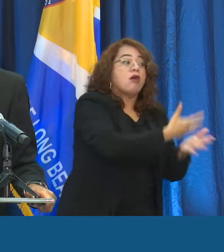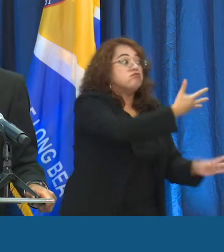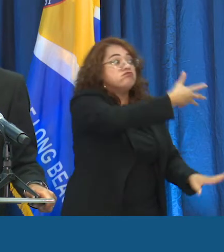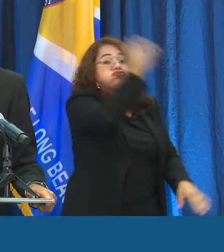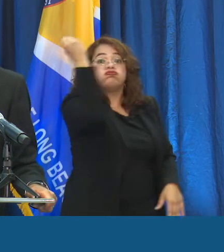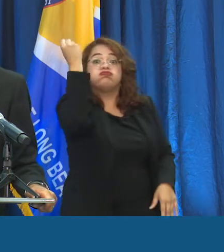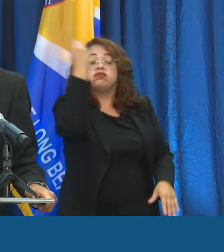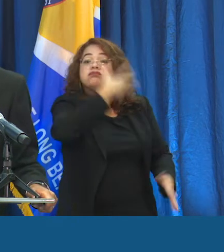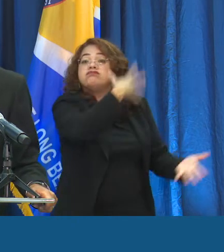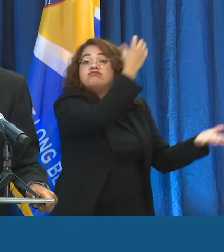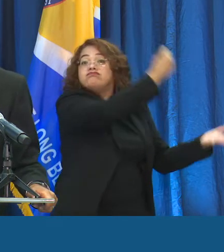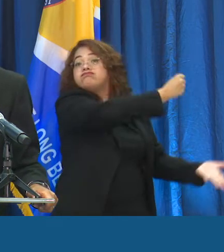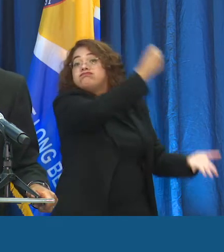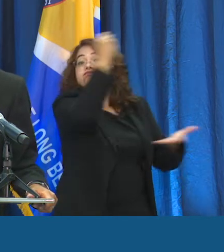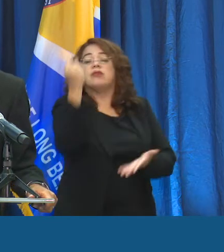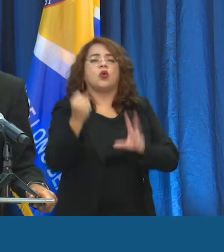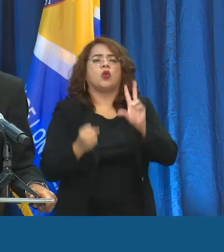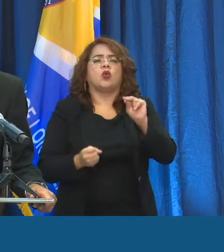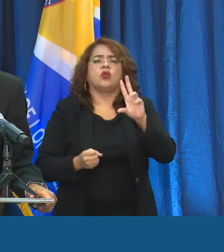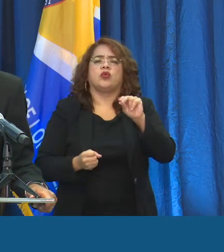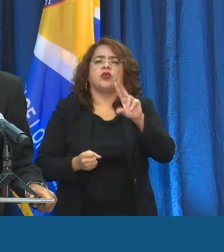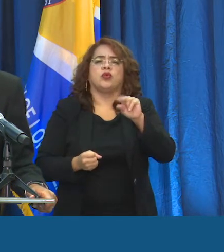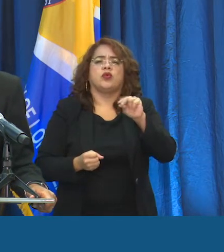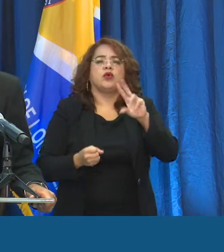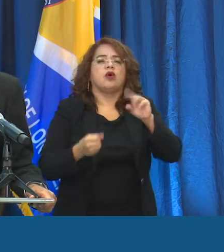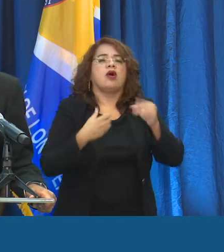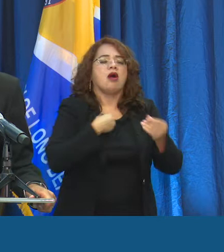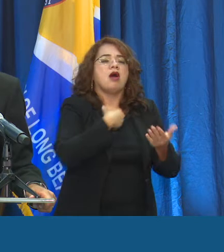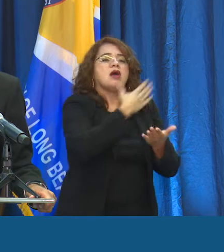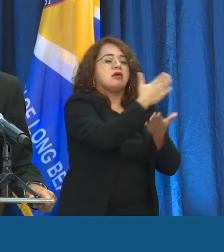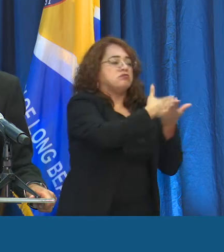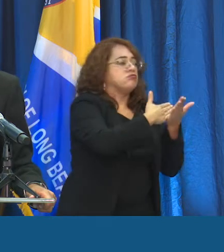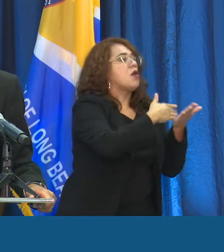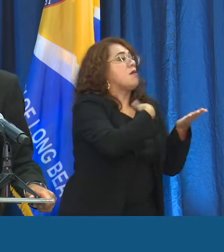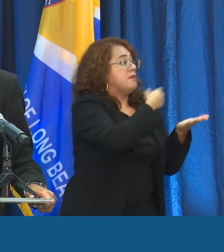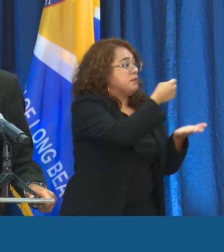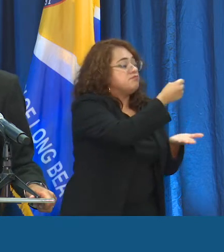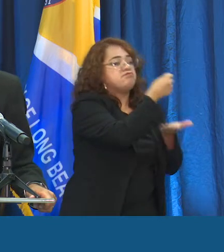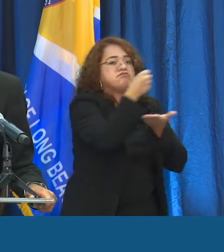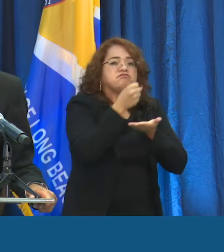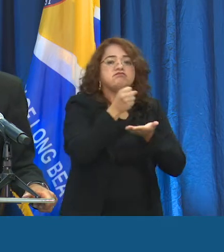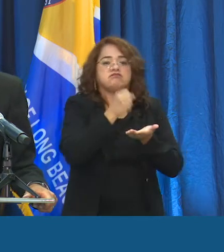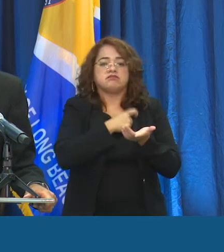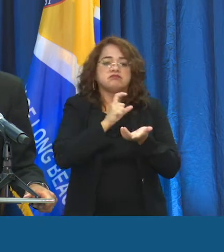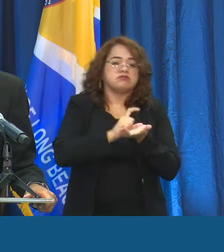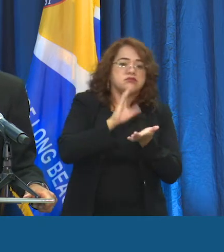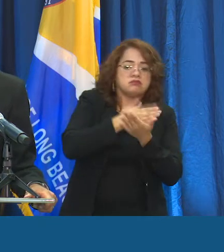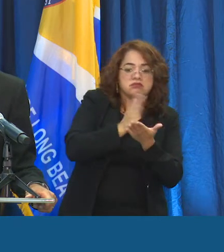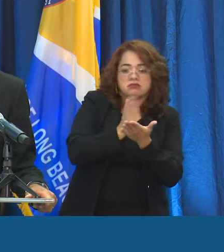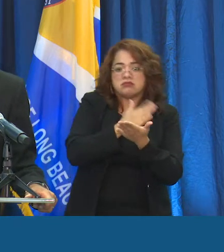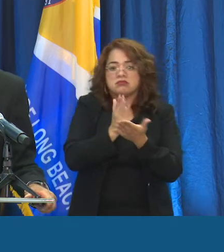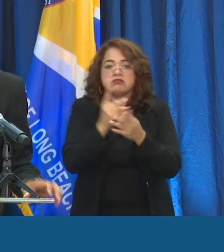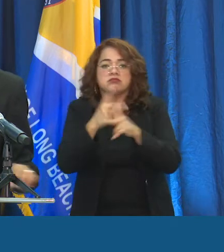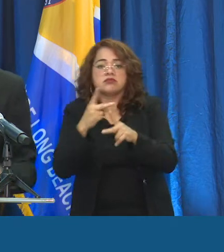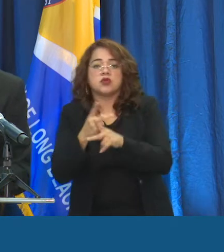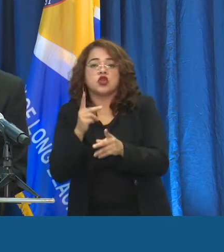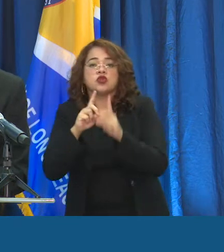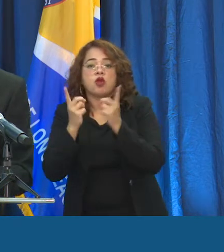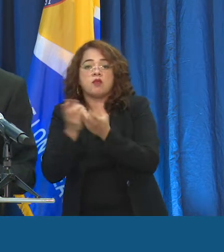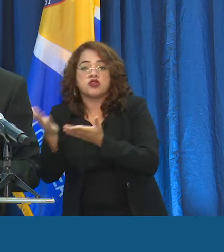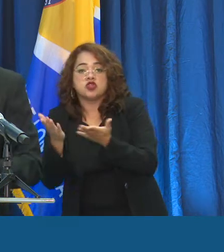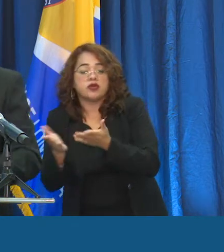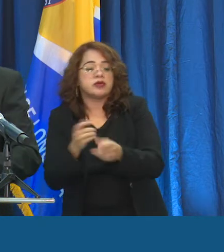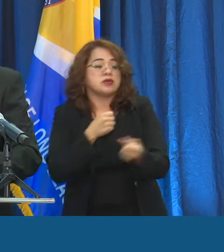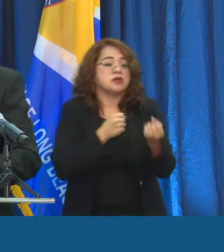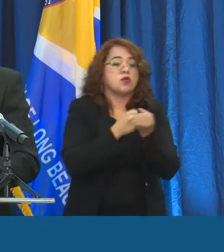some of these projects and not decimate departments, services, and employees. And so with that,